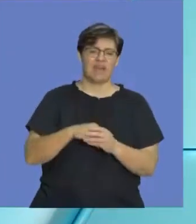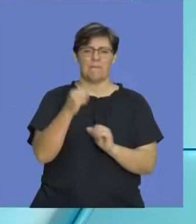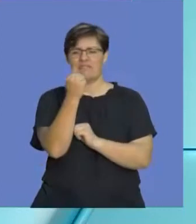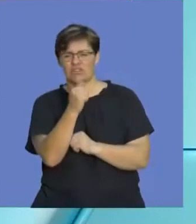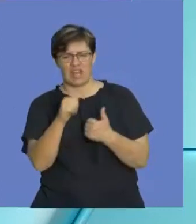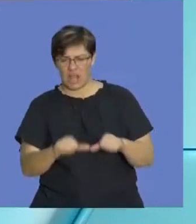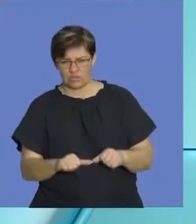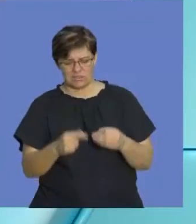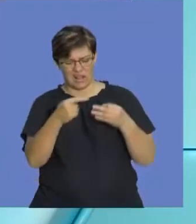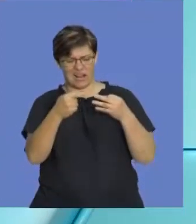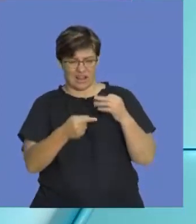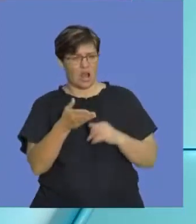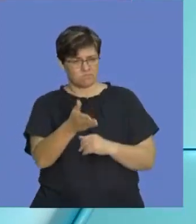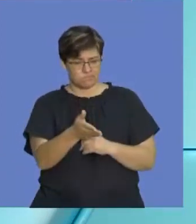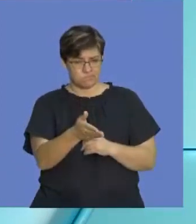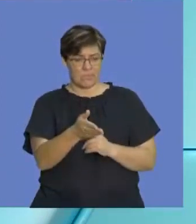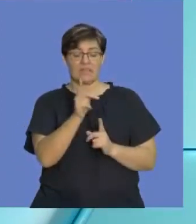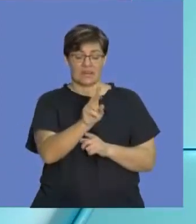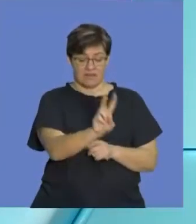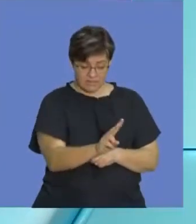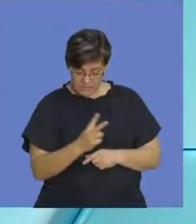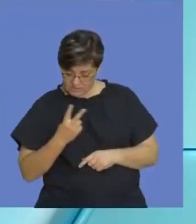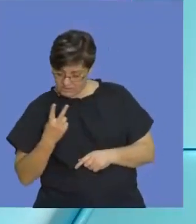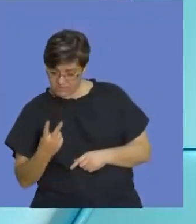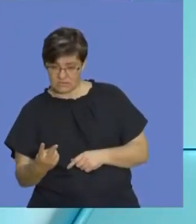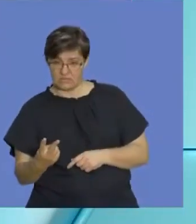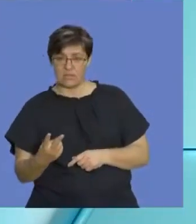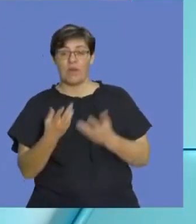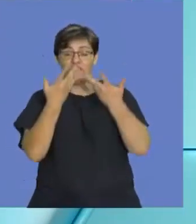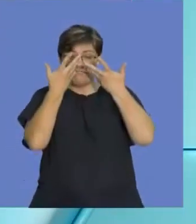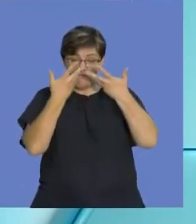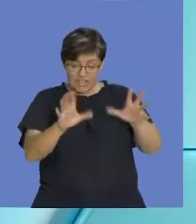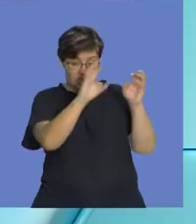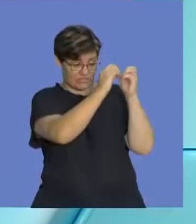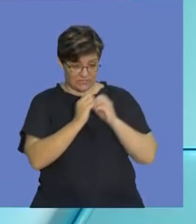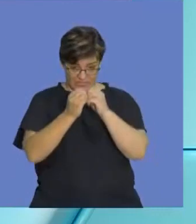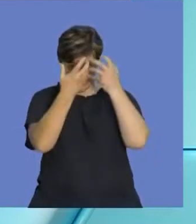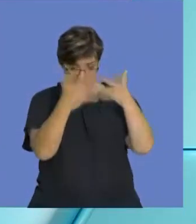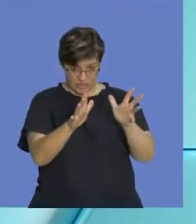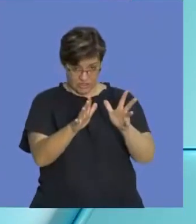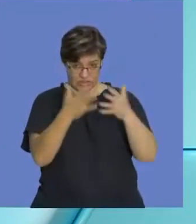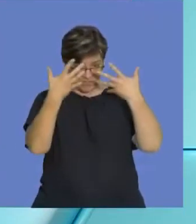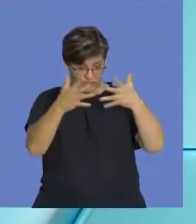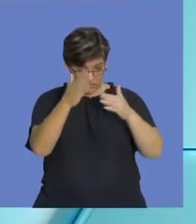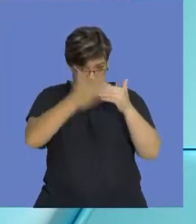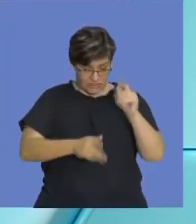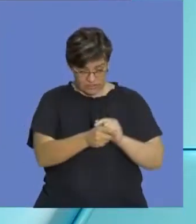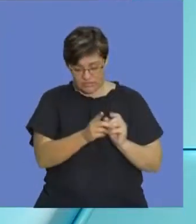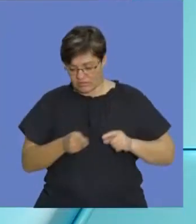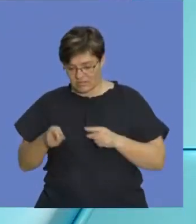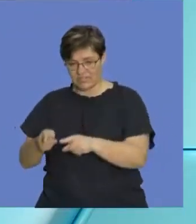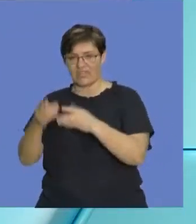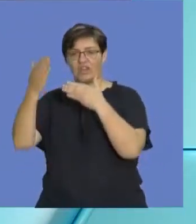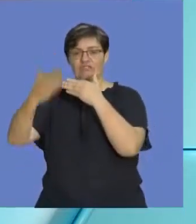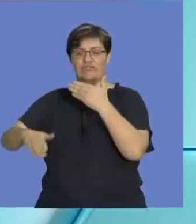progress, manufacturing account. All of it is there. You then transfer the goods that are completely manufactured